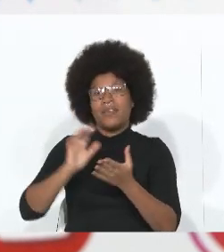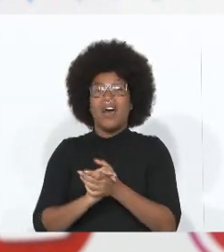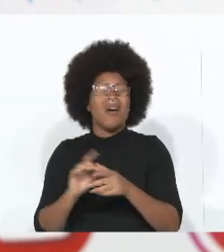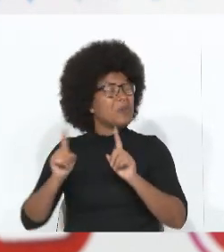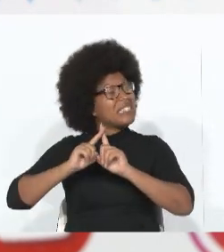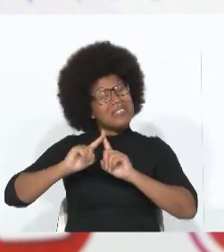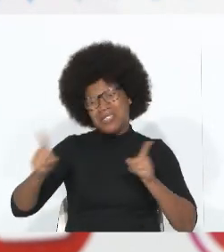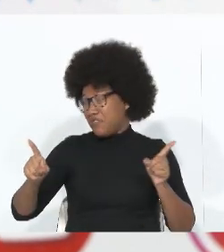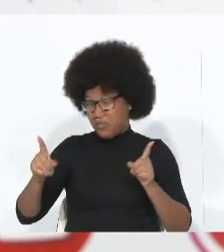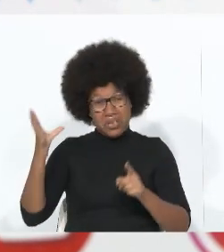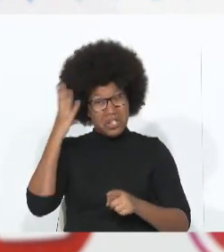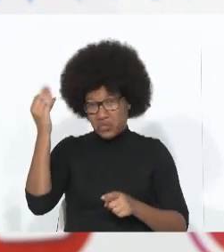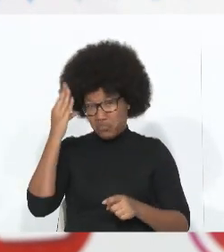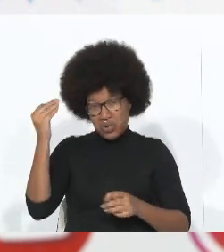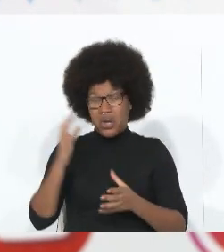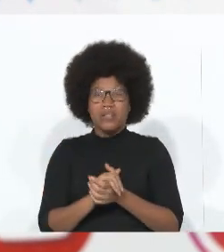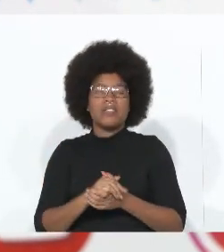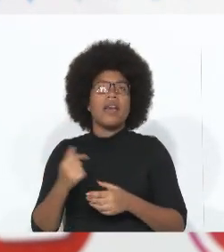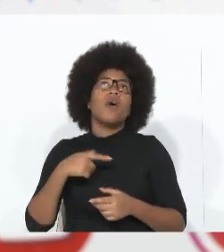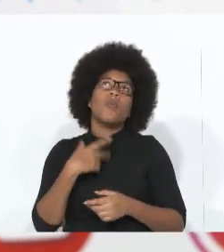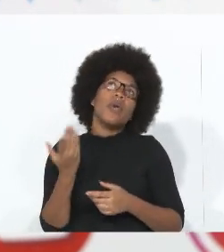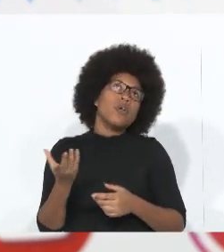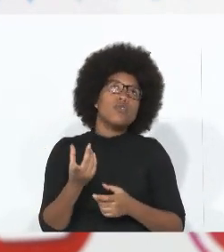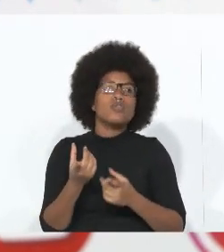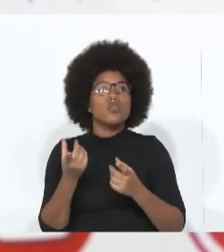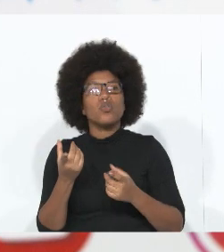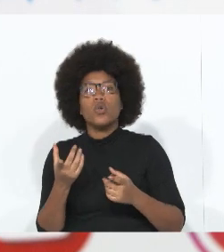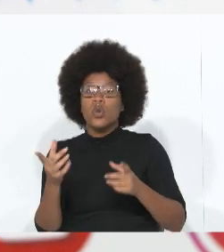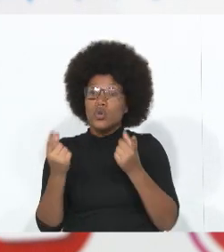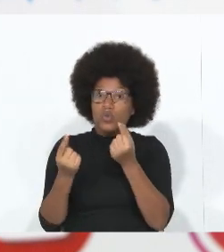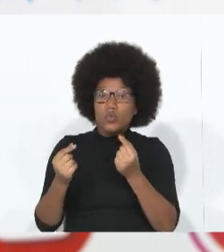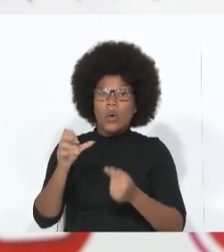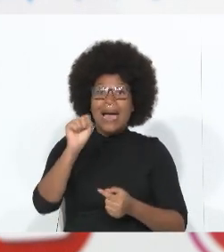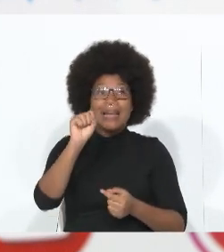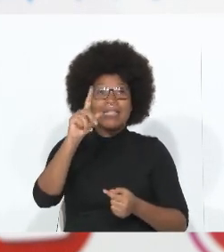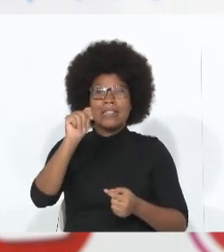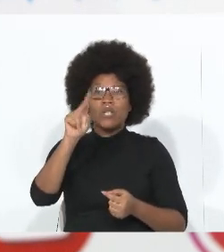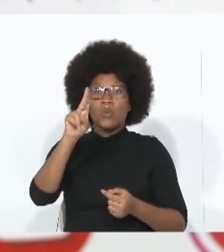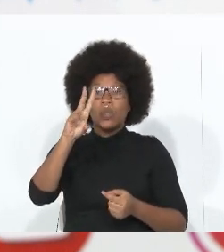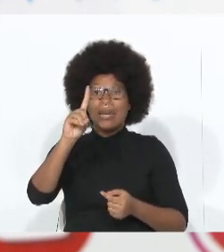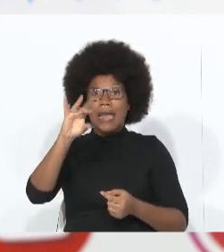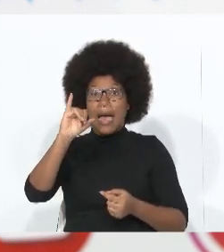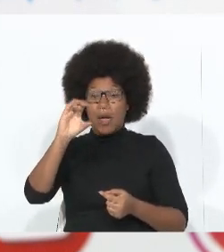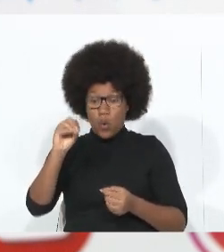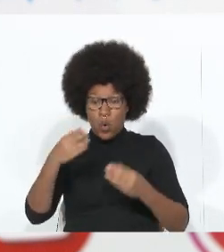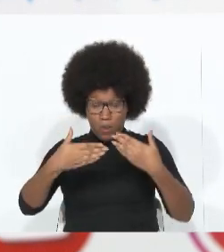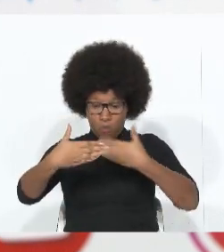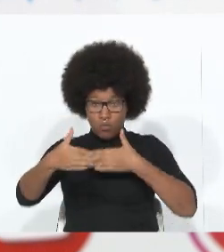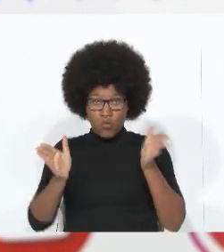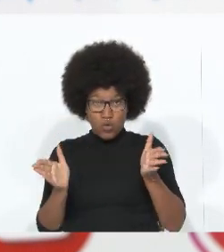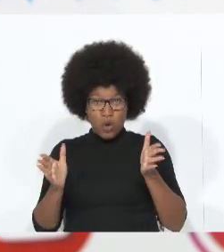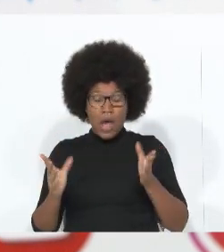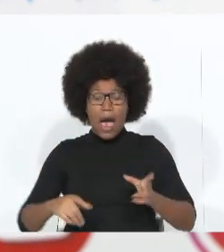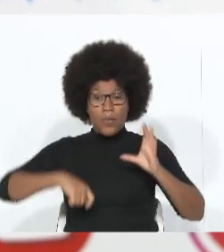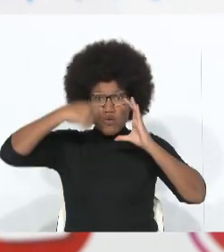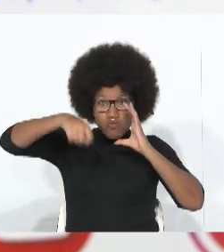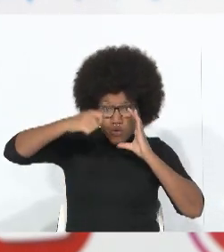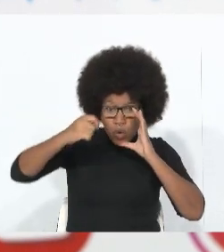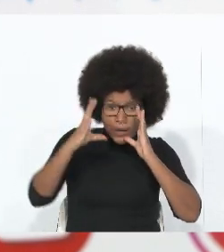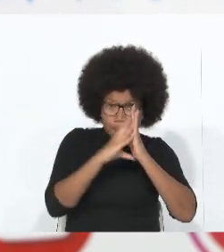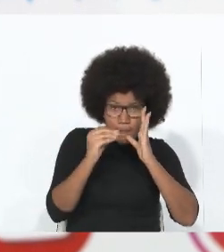was different, and we were in a studio, and we shot some of the scenes in the studio with Stephen Dubal,